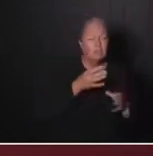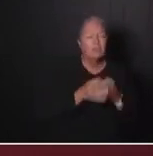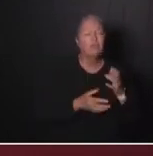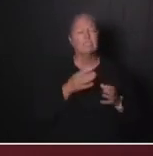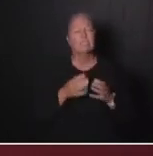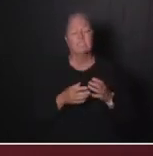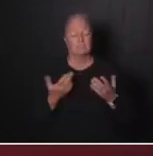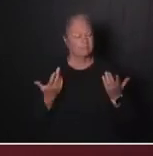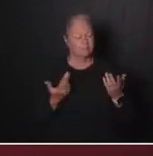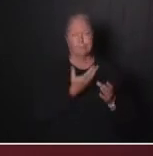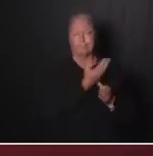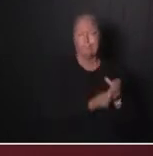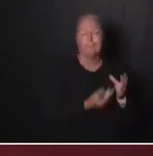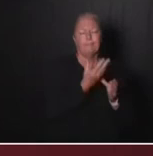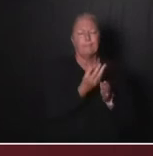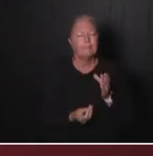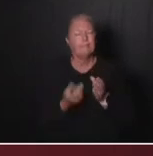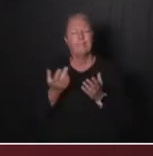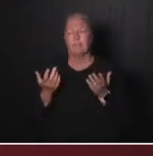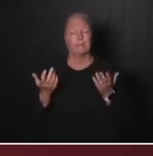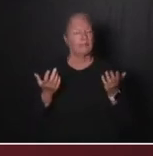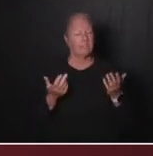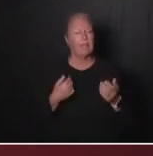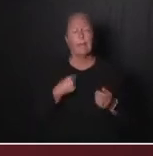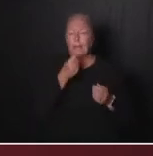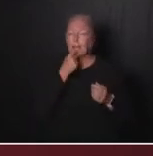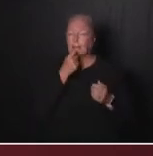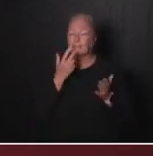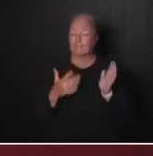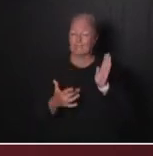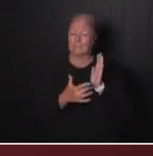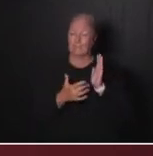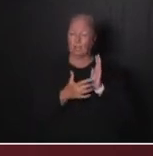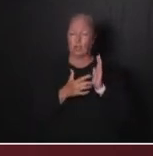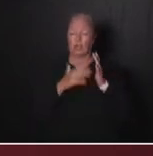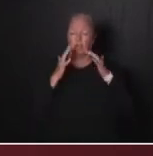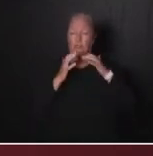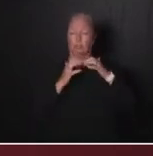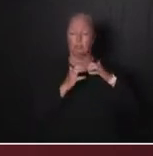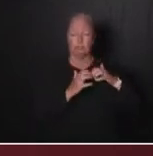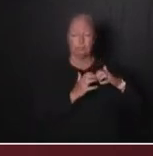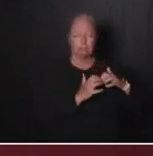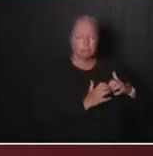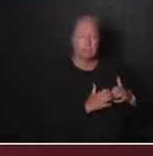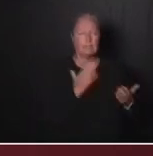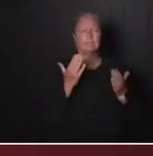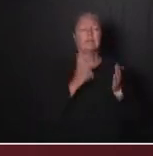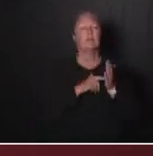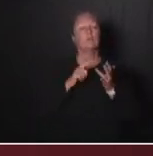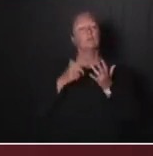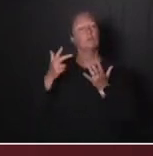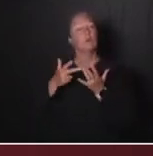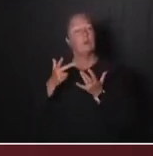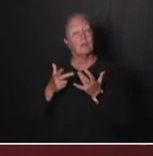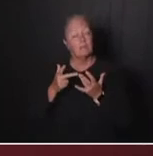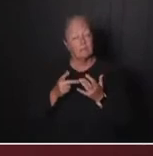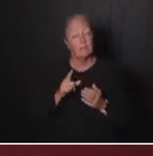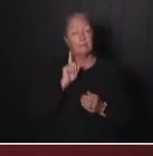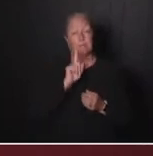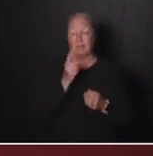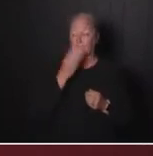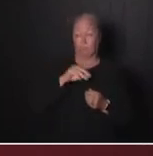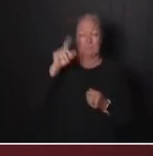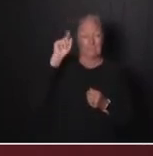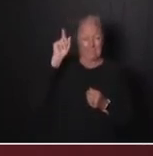industrial capability. We've kind of fallen down the technological ladder. And I think what we got today was some